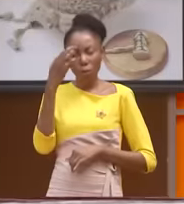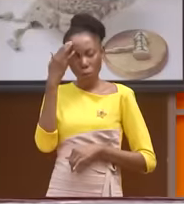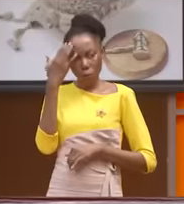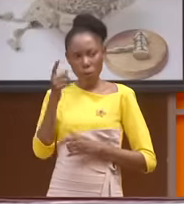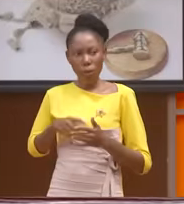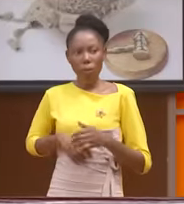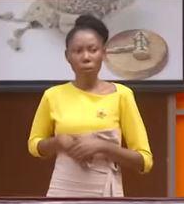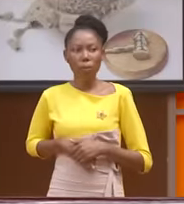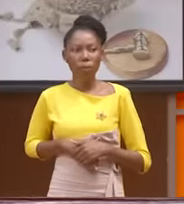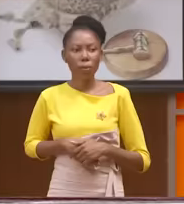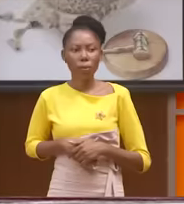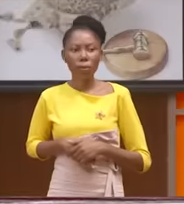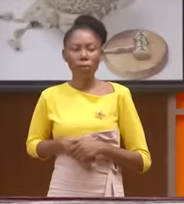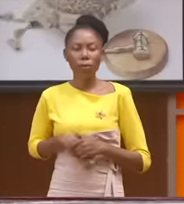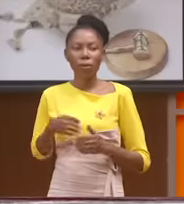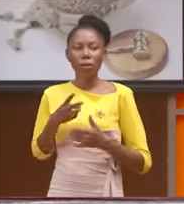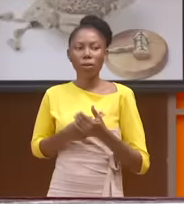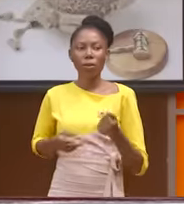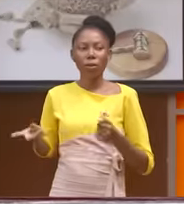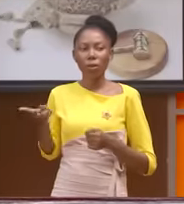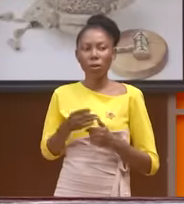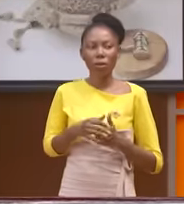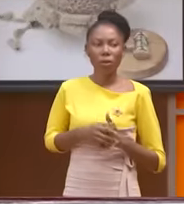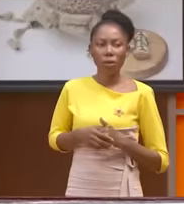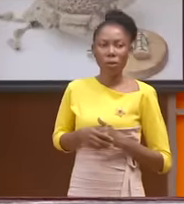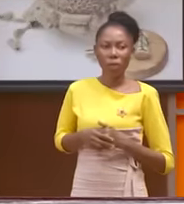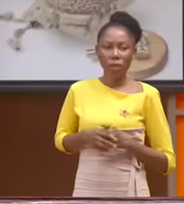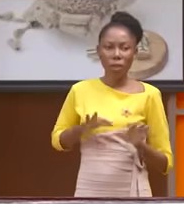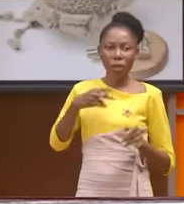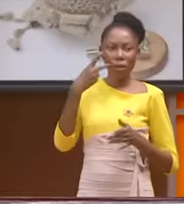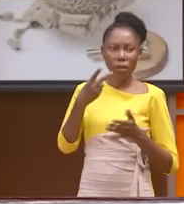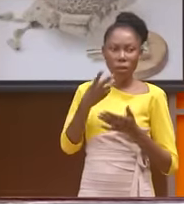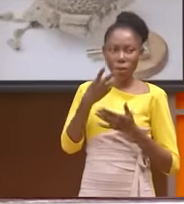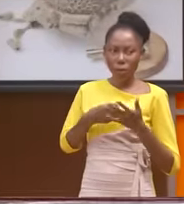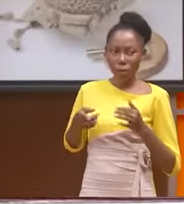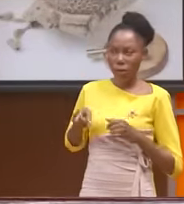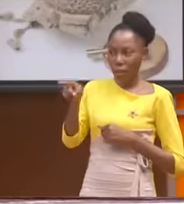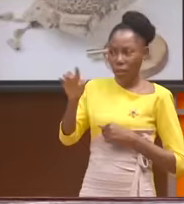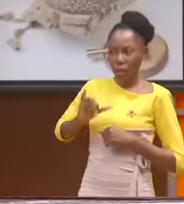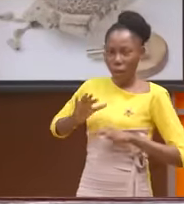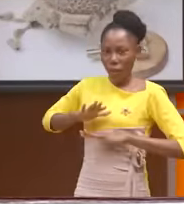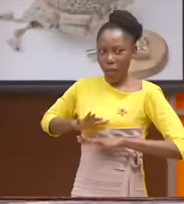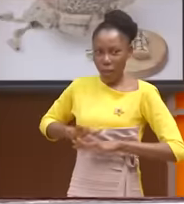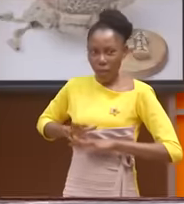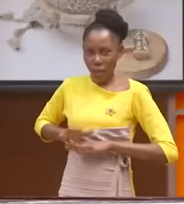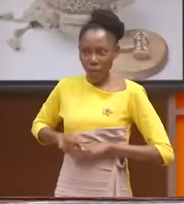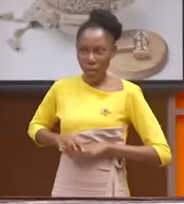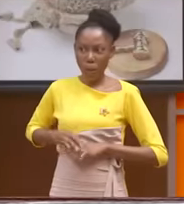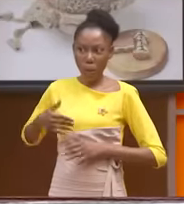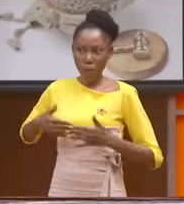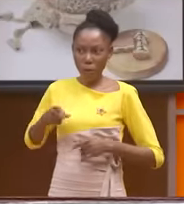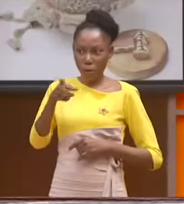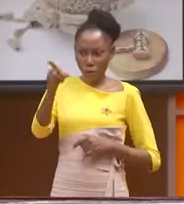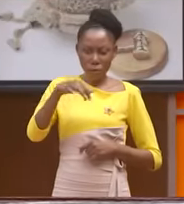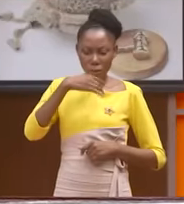what? The two of you, I noticed, you know, when you came, you were both, he has calmed down. You have to calm down